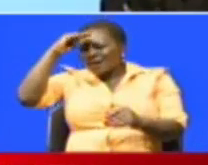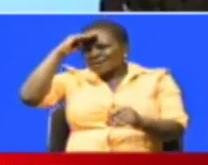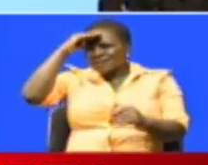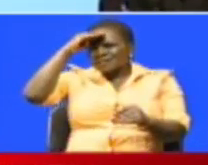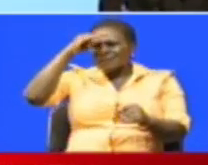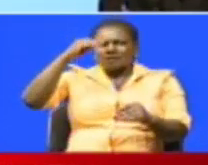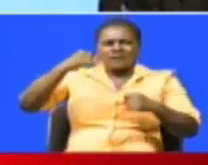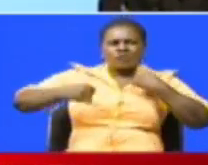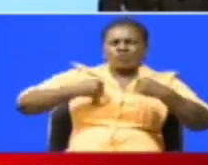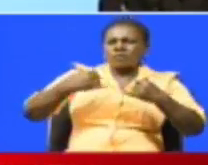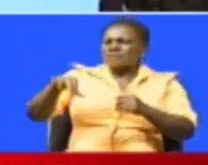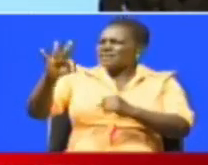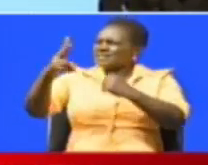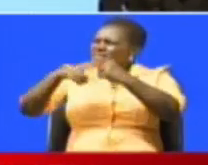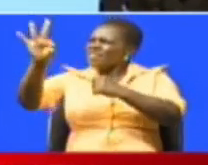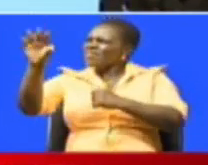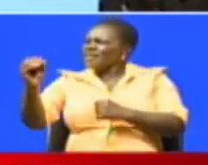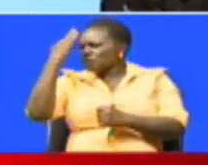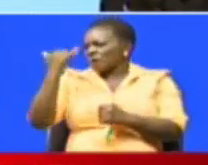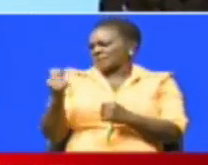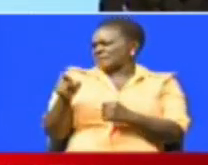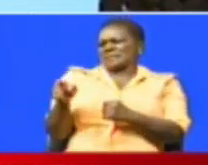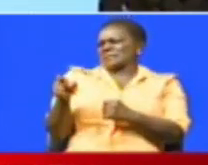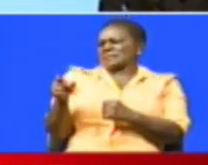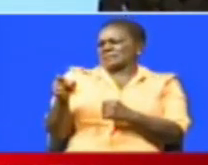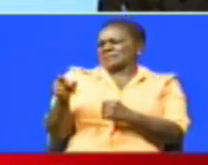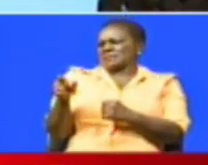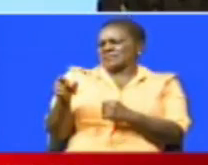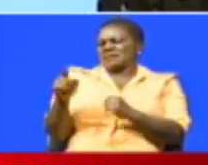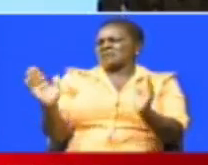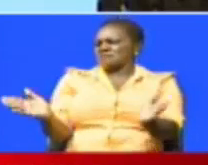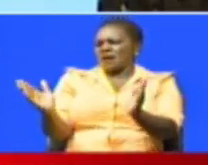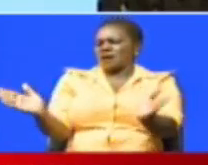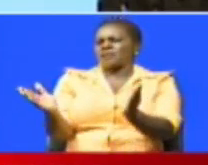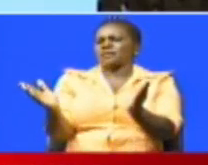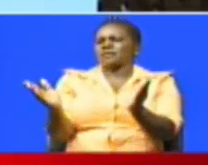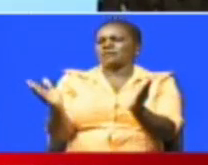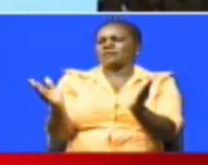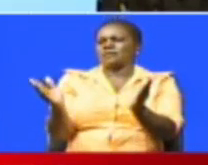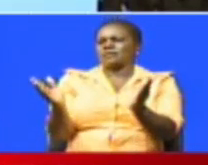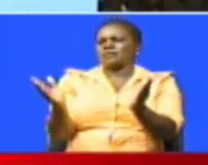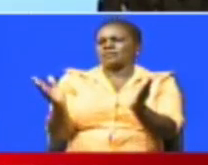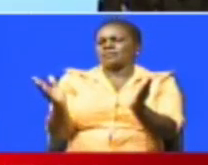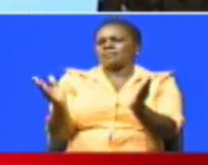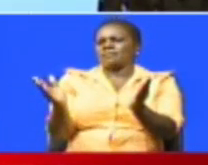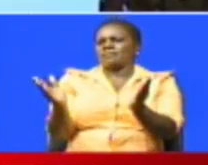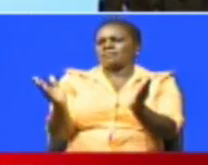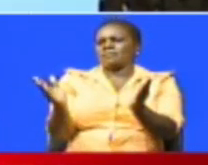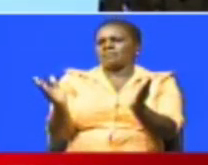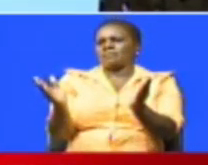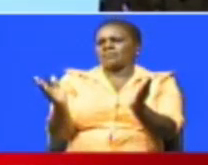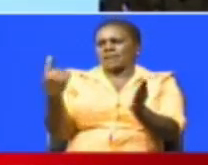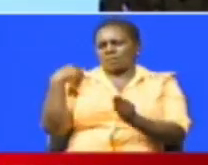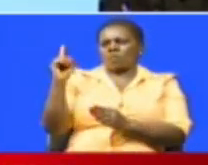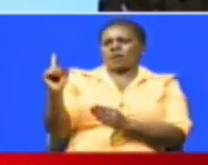until 7:30 p.m. I think that is also encouraging, that according to my own opinion. That is